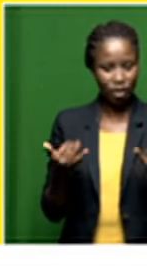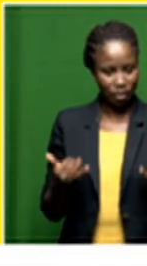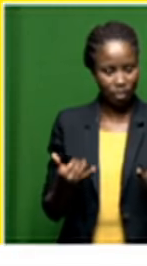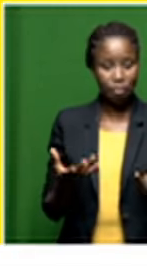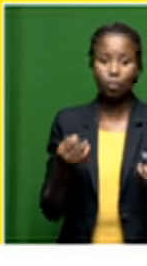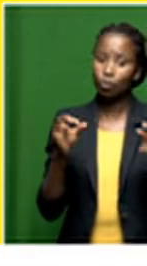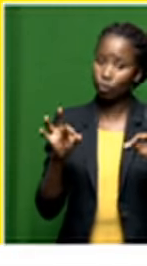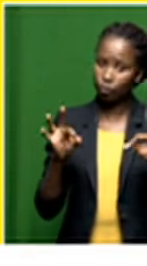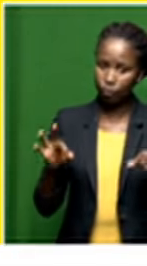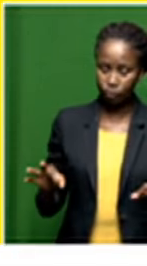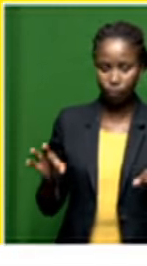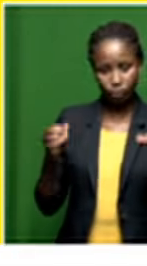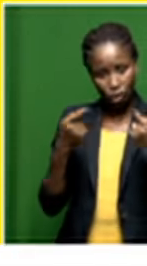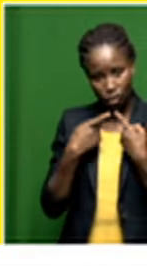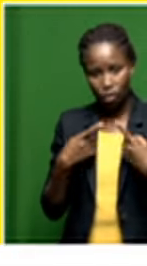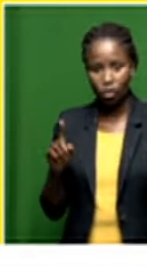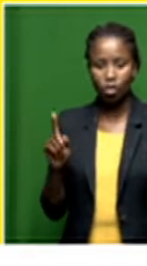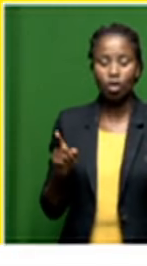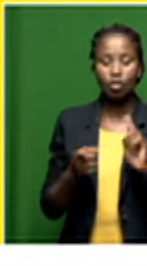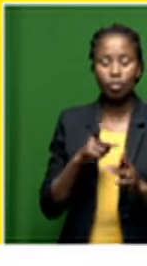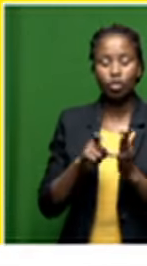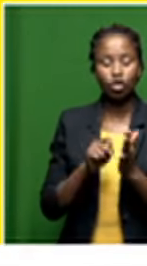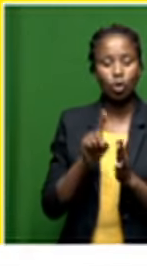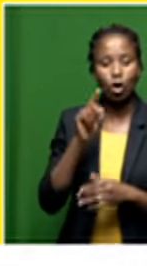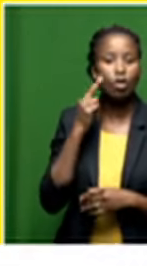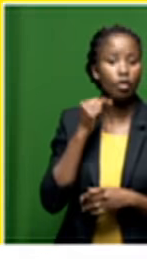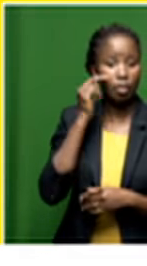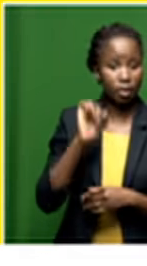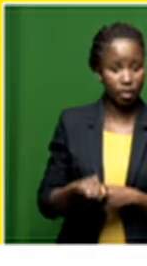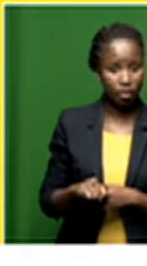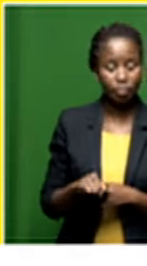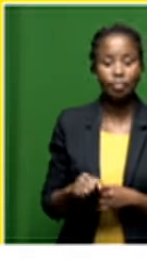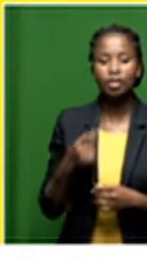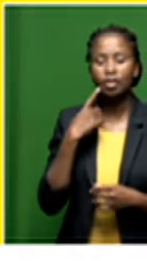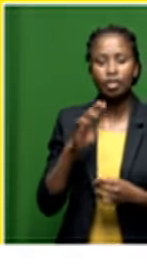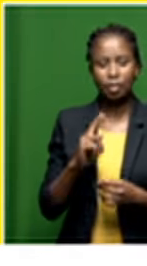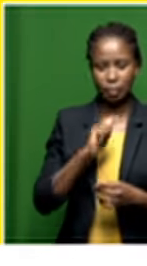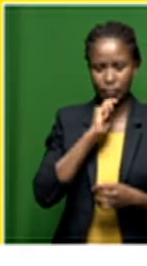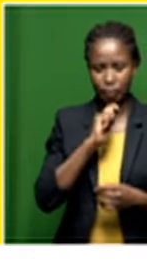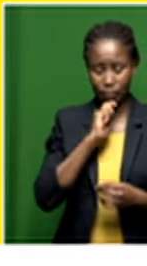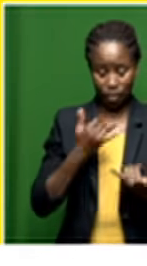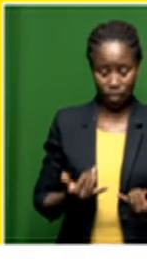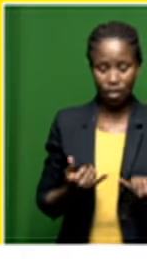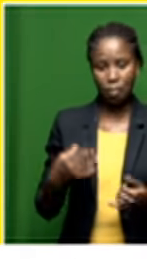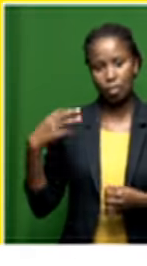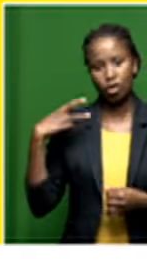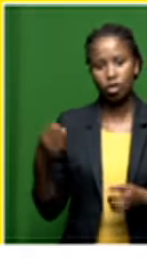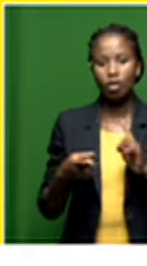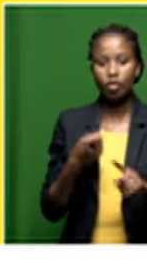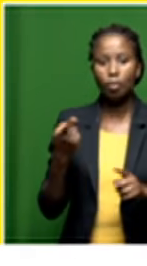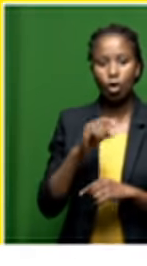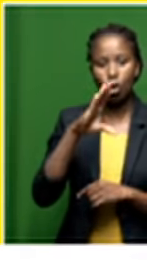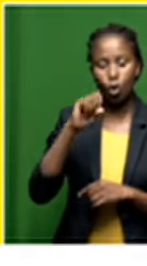been gazetted as the date for the local government elections. This was announced this morning by the Minister of Cooperative Governance and